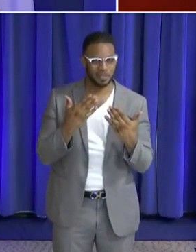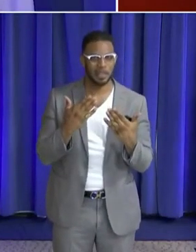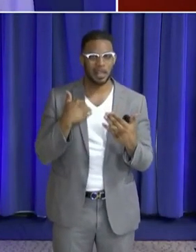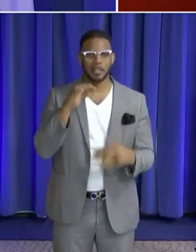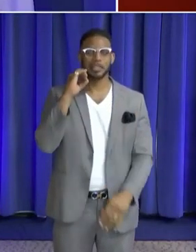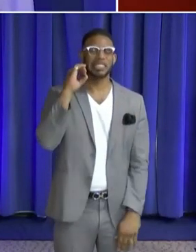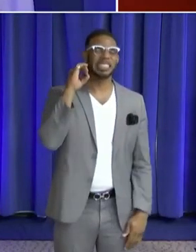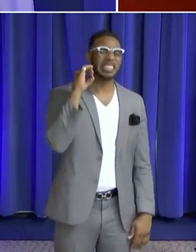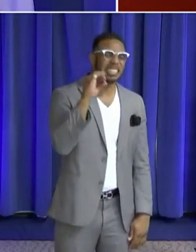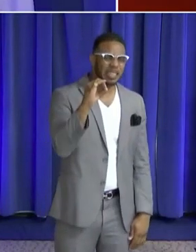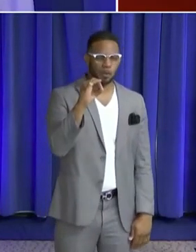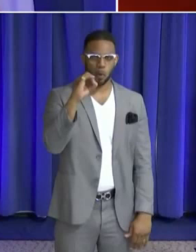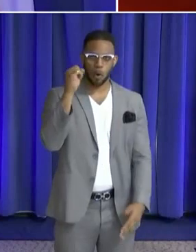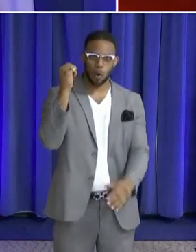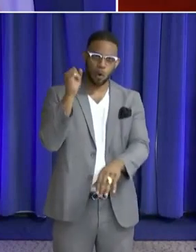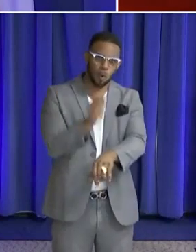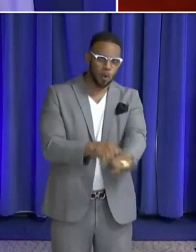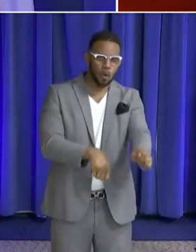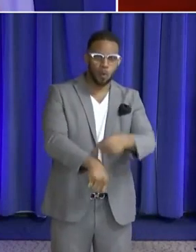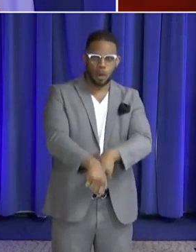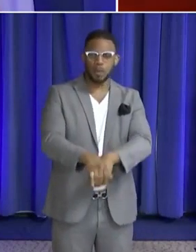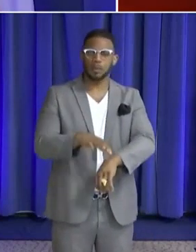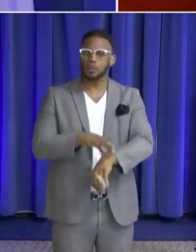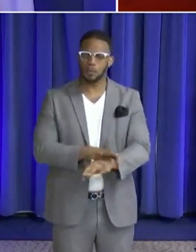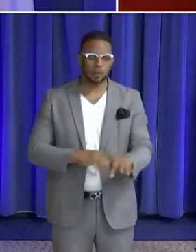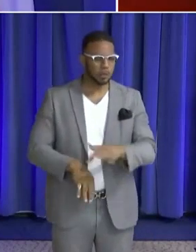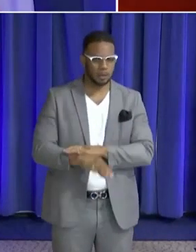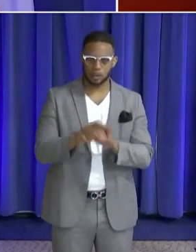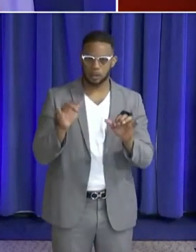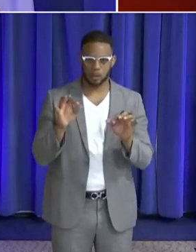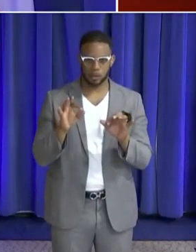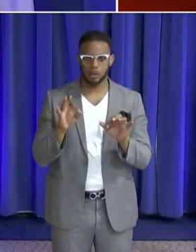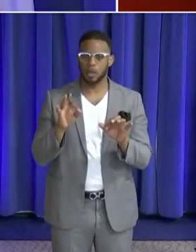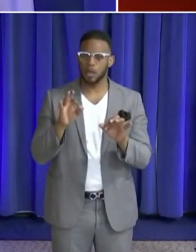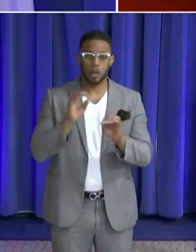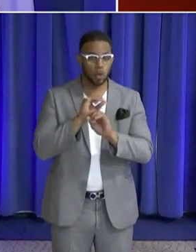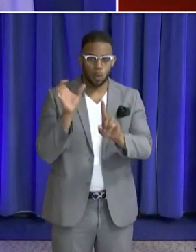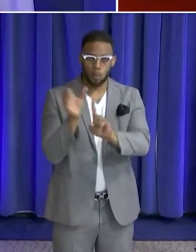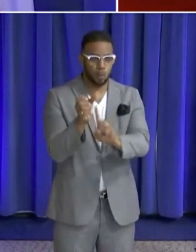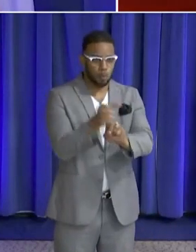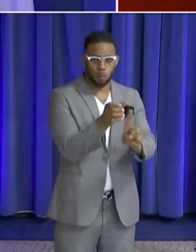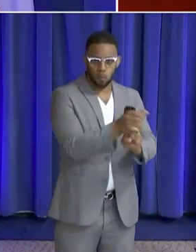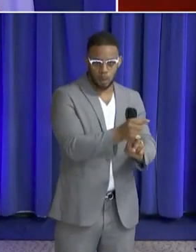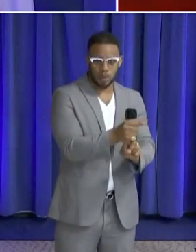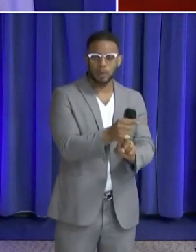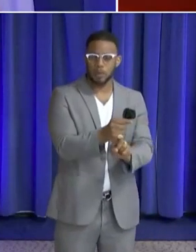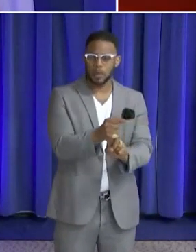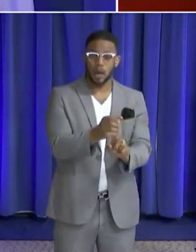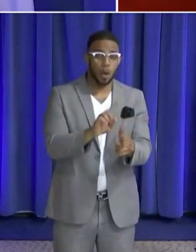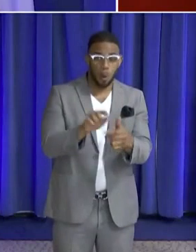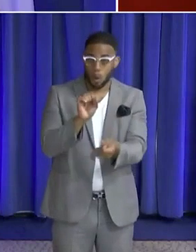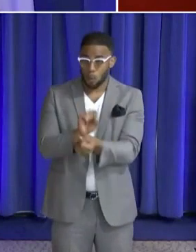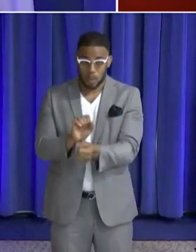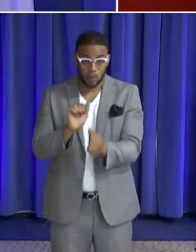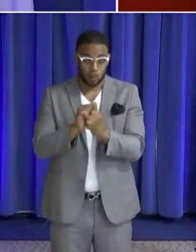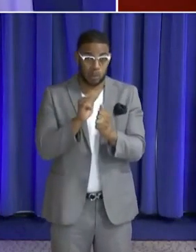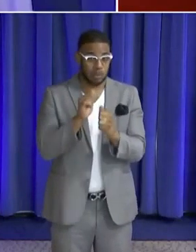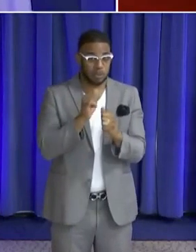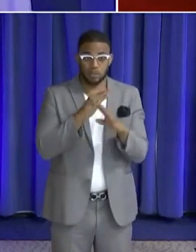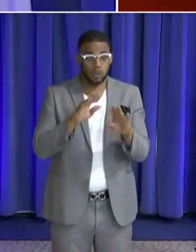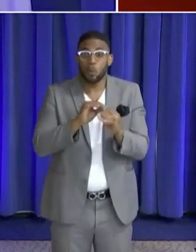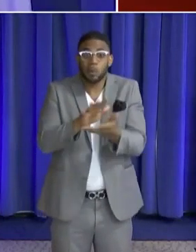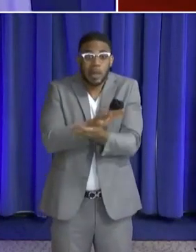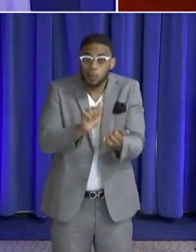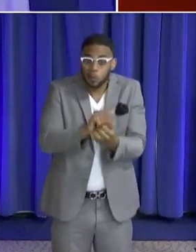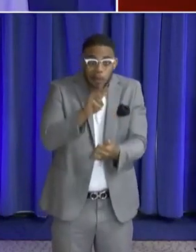0 arrests associated with the peaceful demonstrations that we had here in our city. There was no damage to